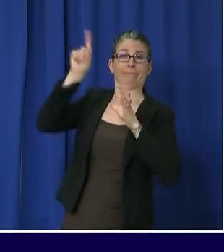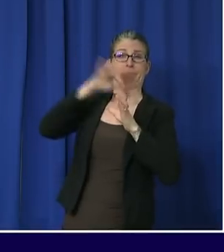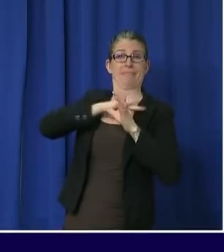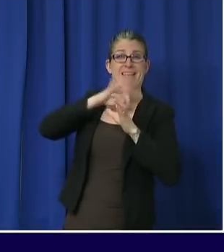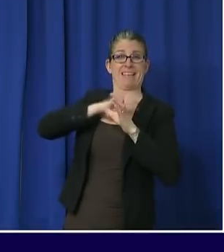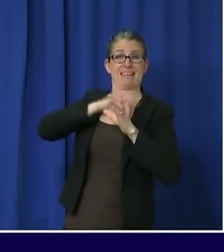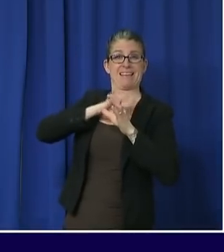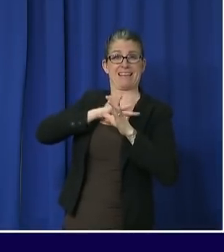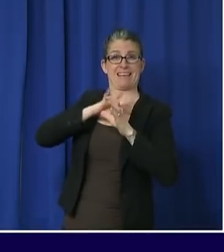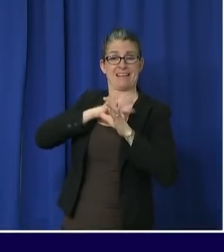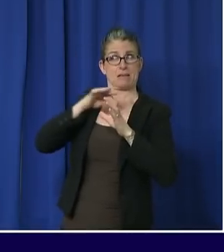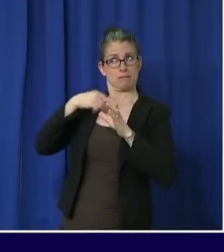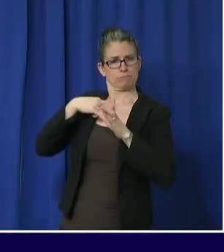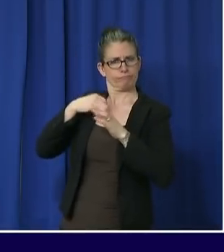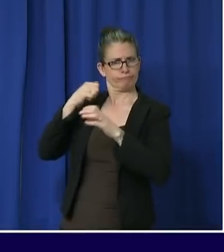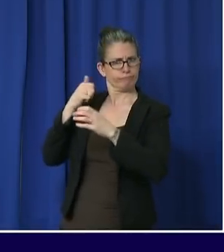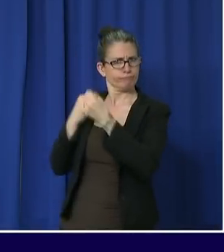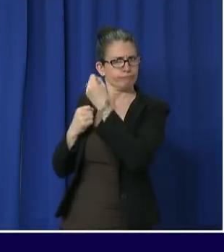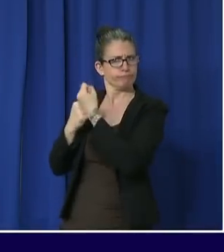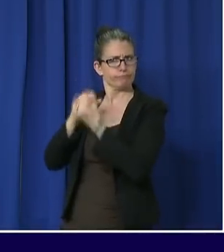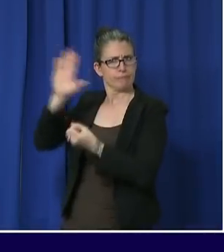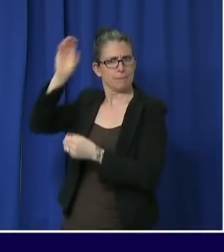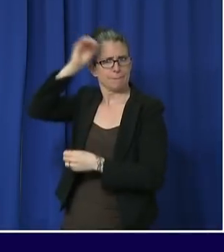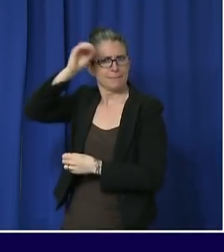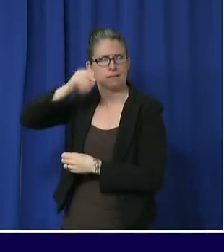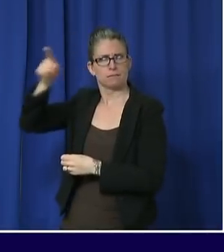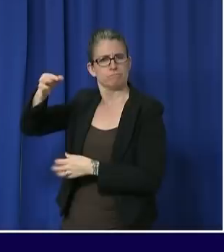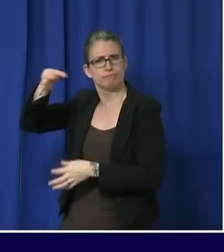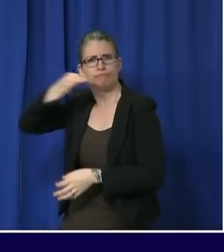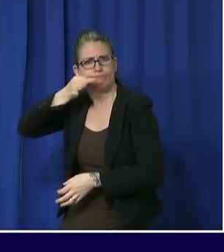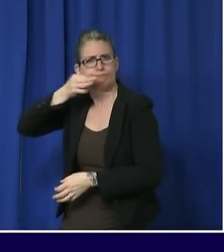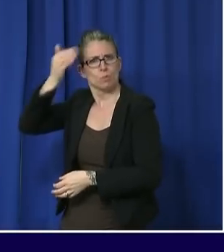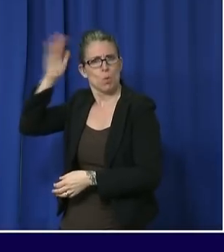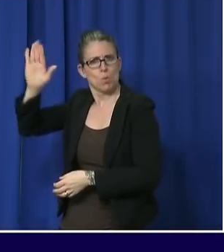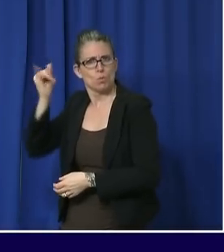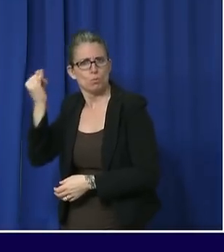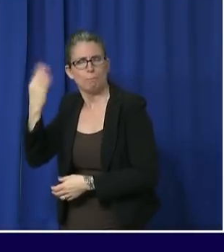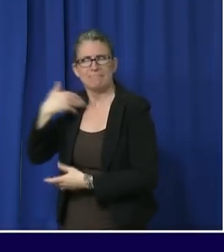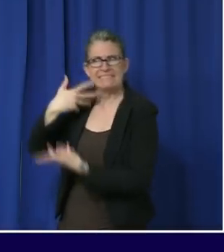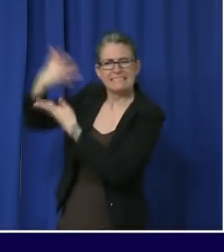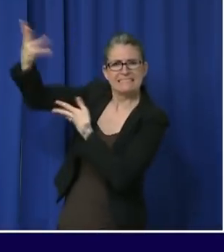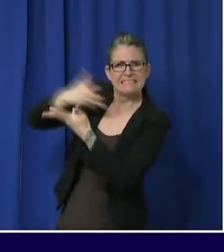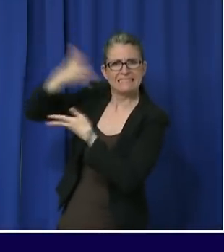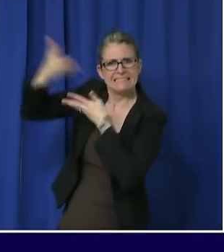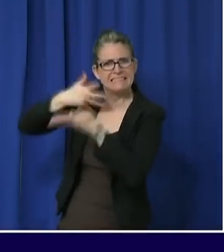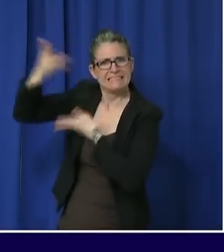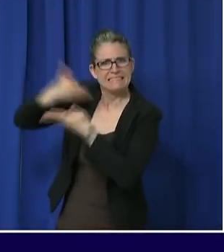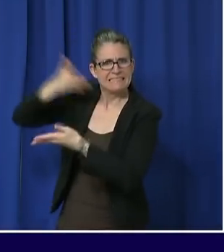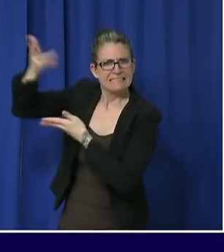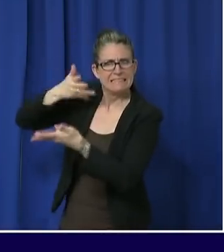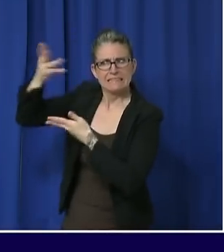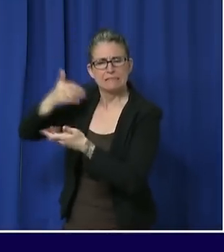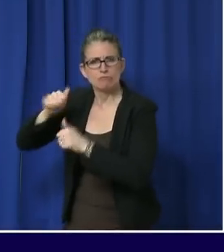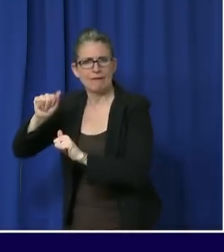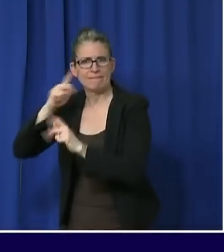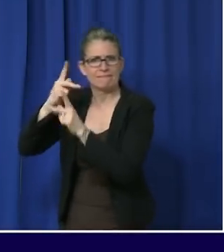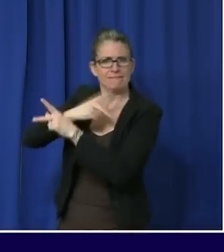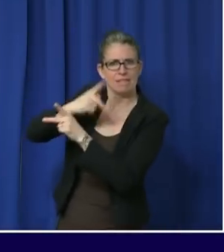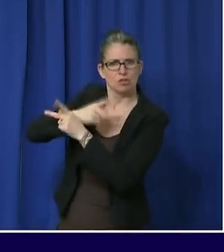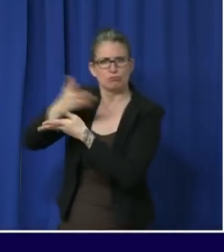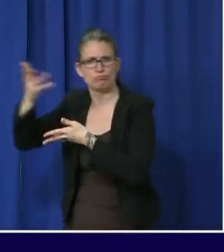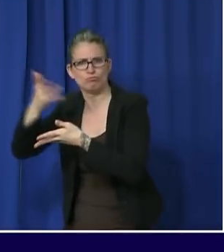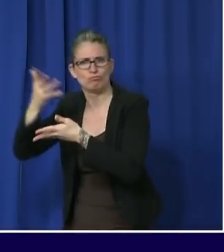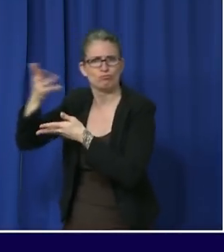There are a number of questions that are out there when we start thinking about that, questions that we've talked about at these meetings.